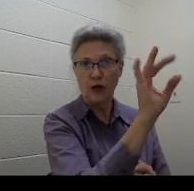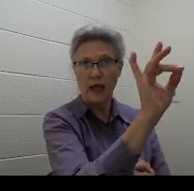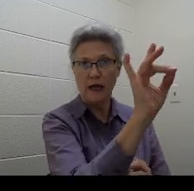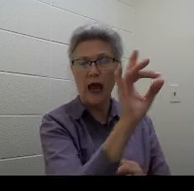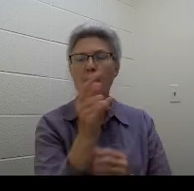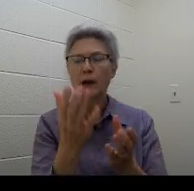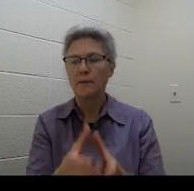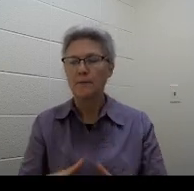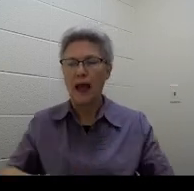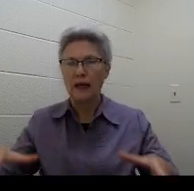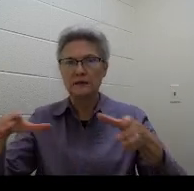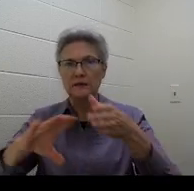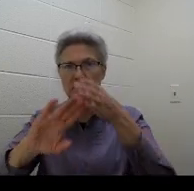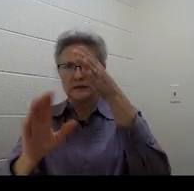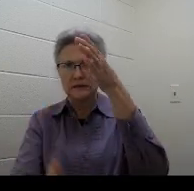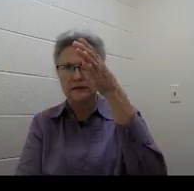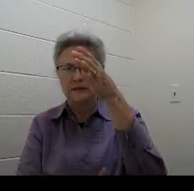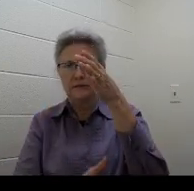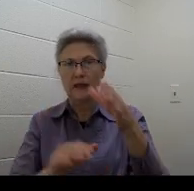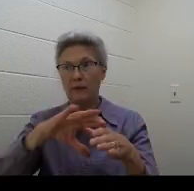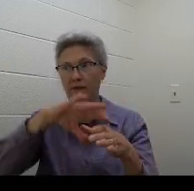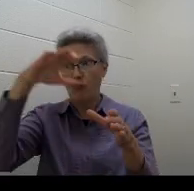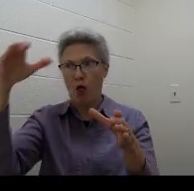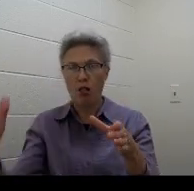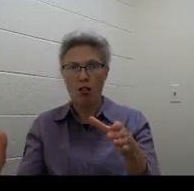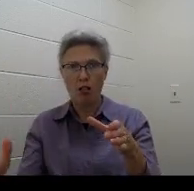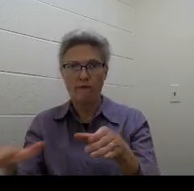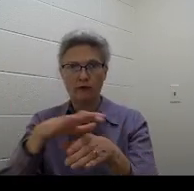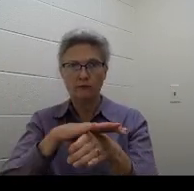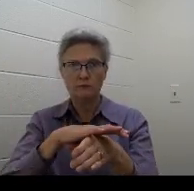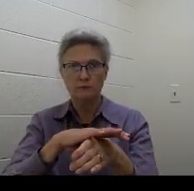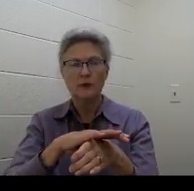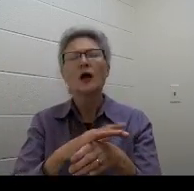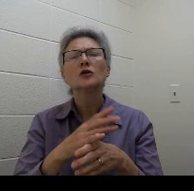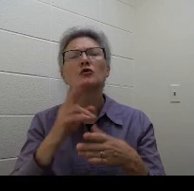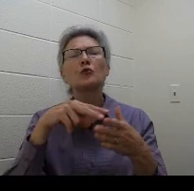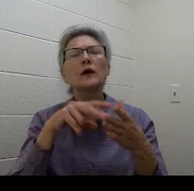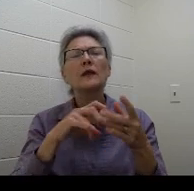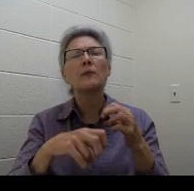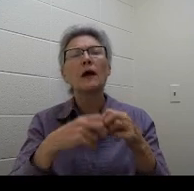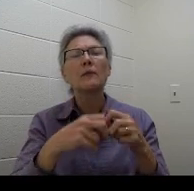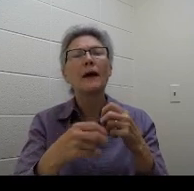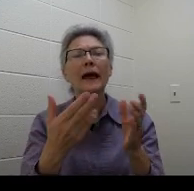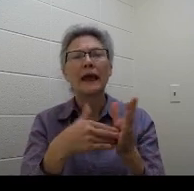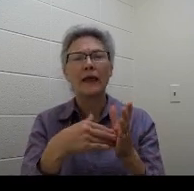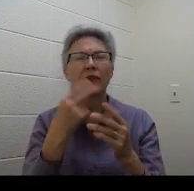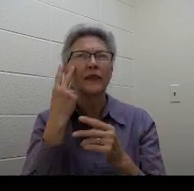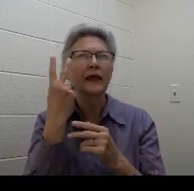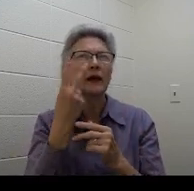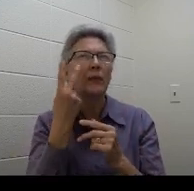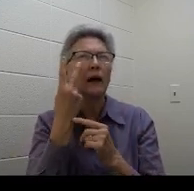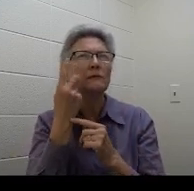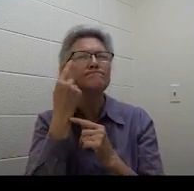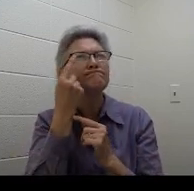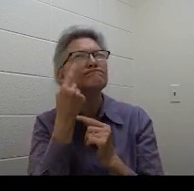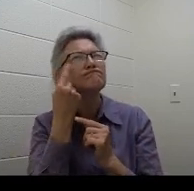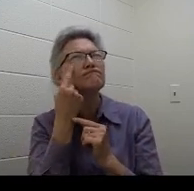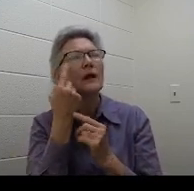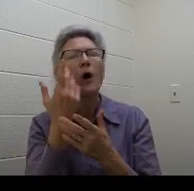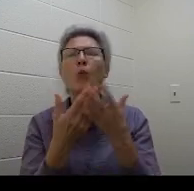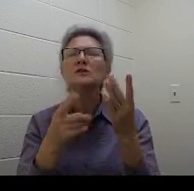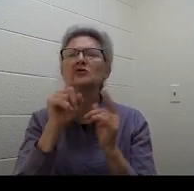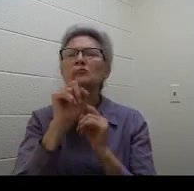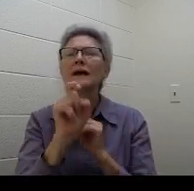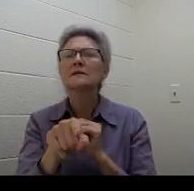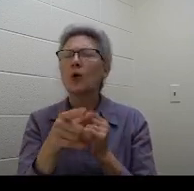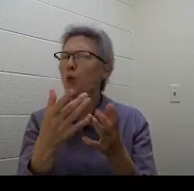be filled? I'm going to give you a moment to reread that problem and interpret it. Think about what is the question asking and what would